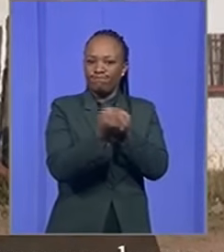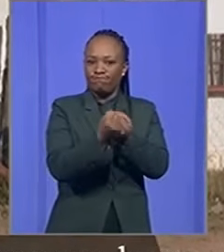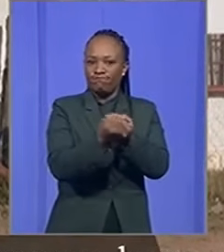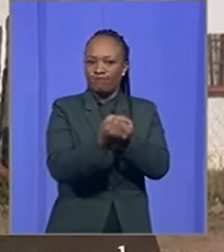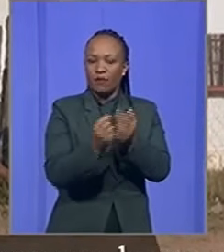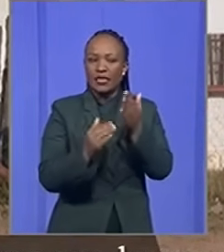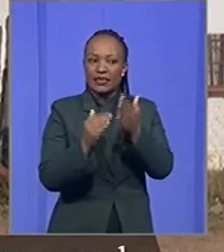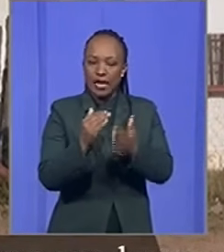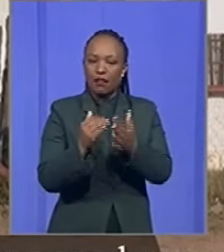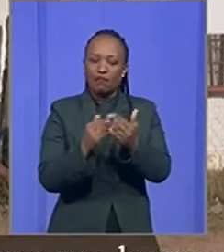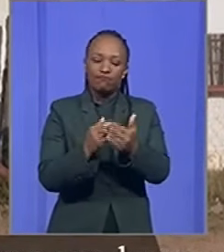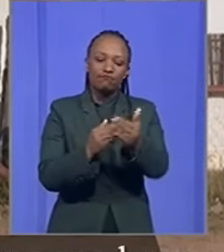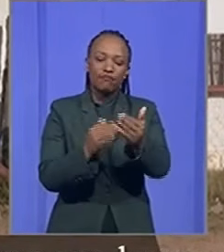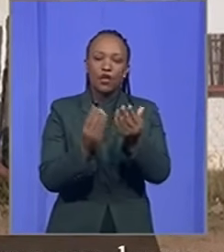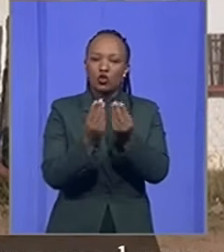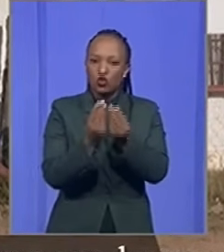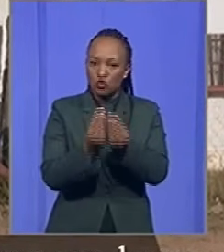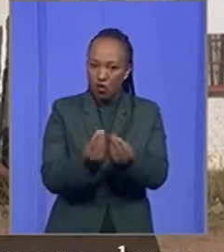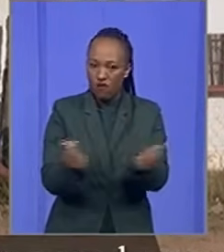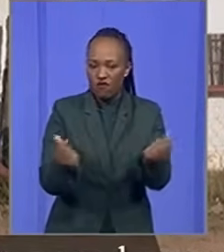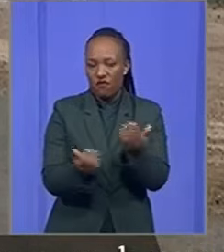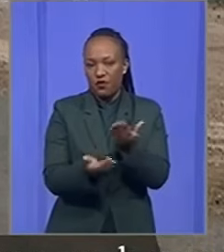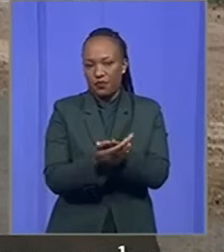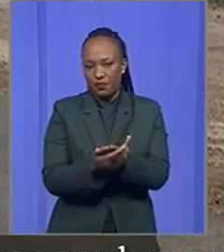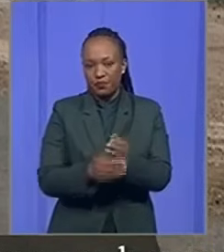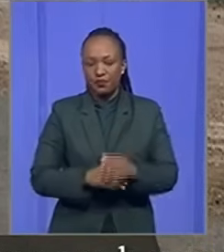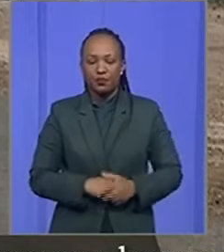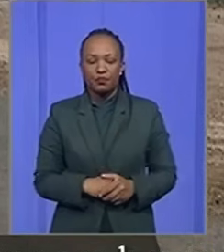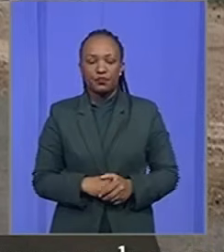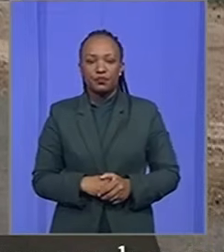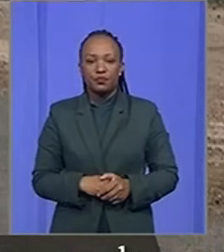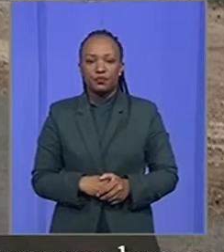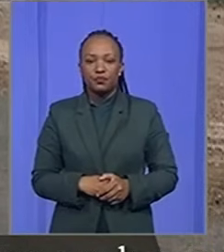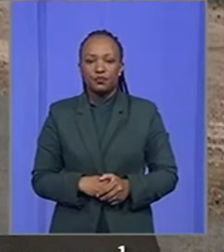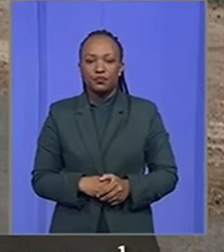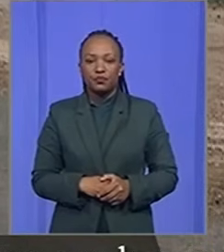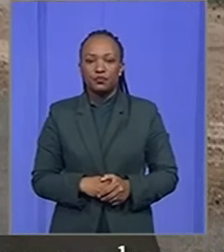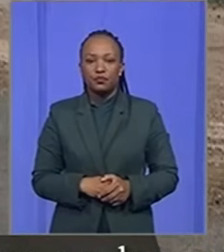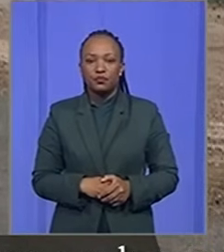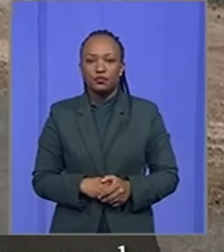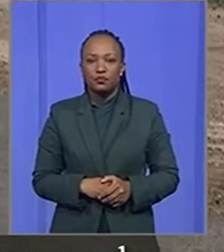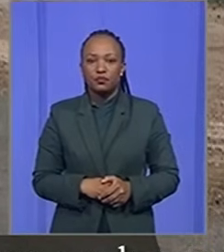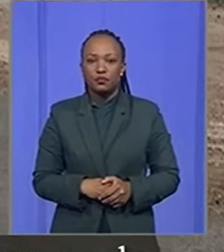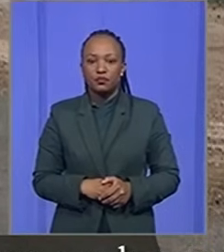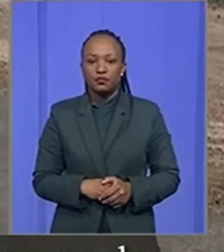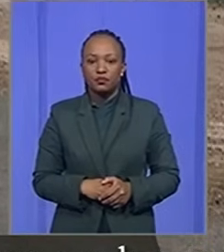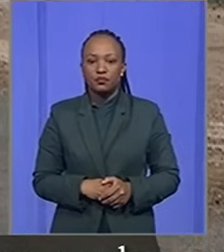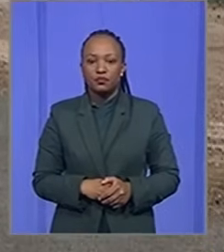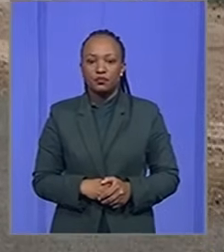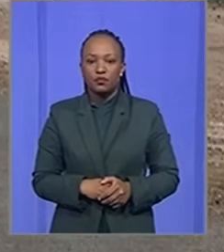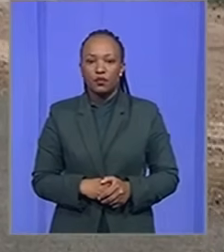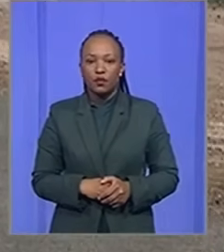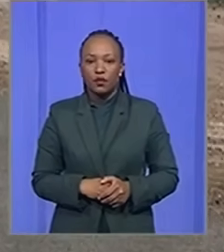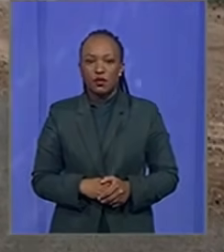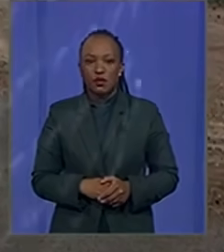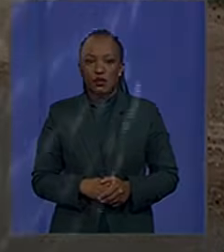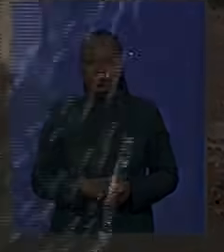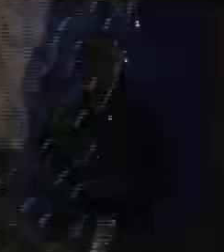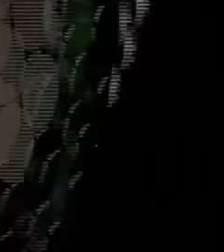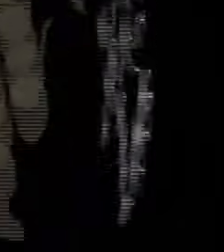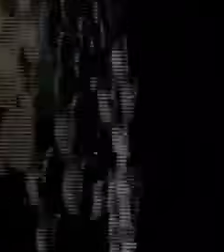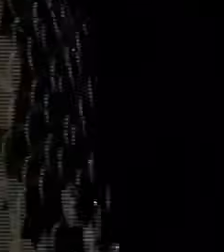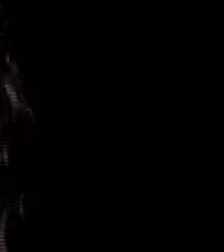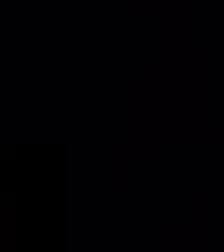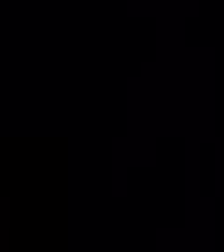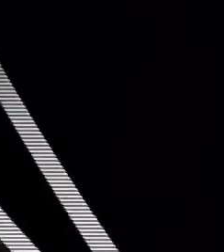tharollo ya moshwelella e fihletswe sebakeng sena. Thabiso Khadebe, ditaba tsa SABC, Kuruman.